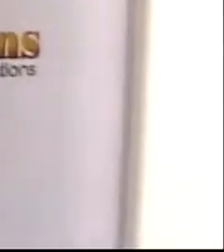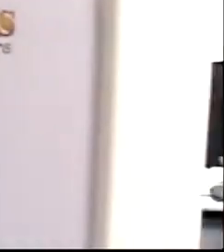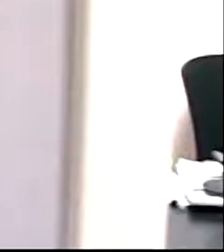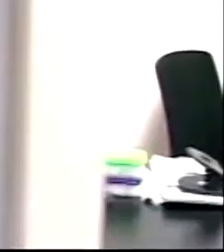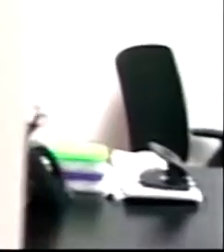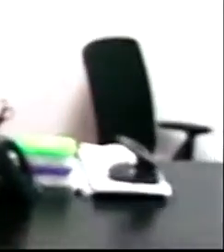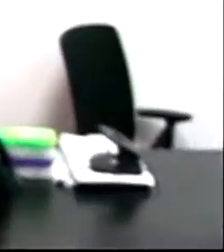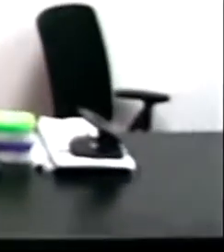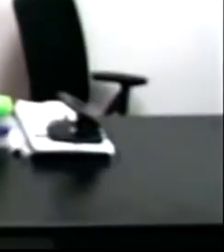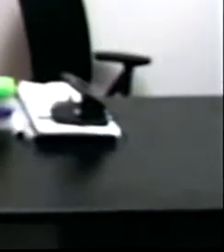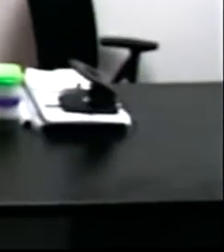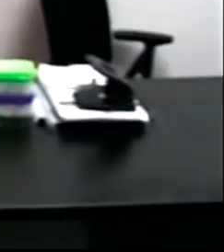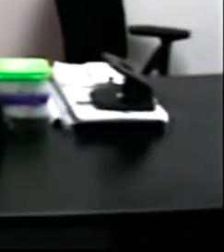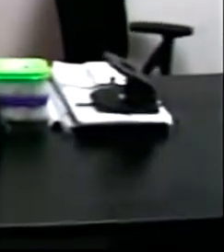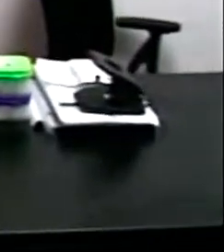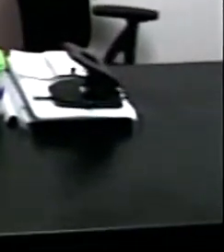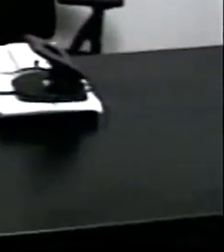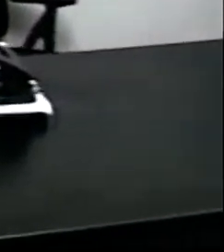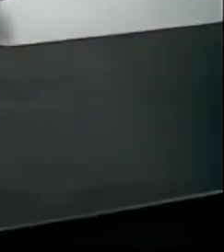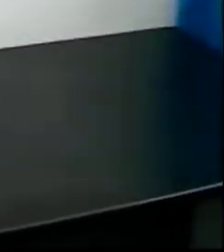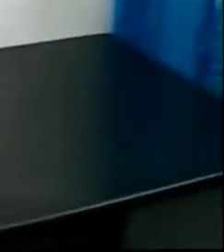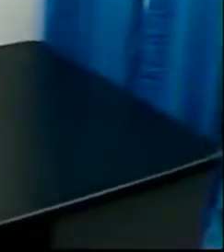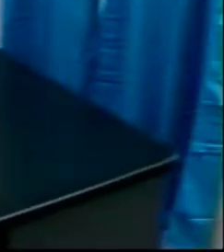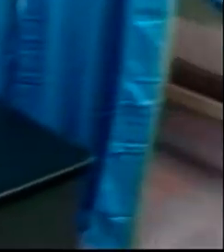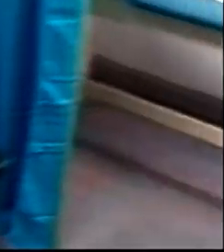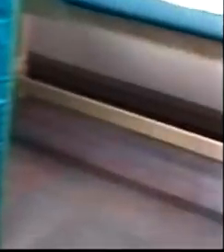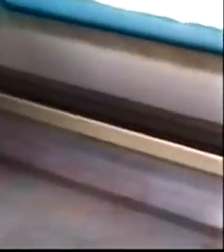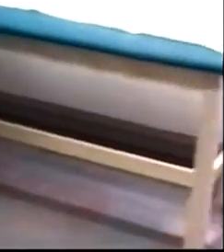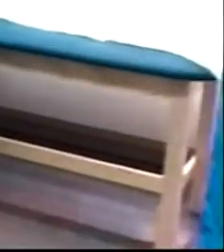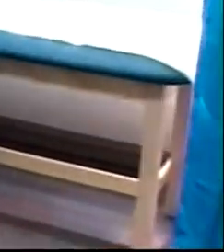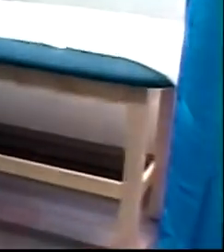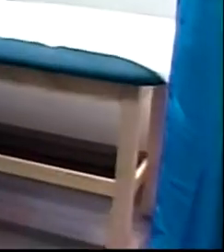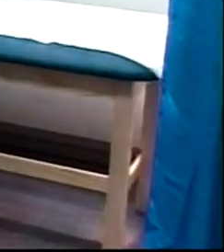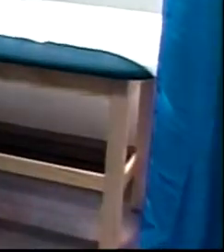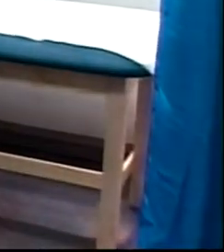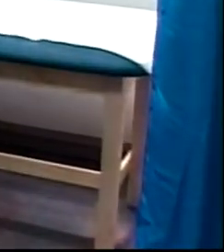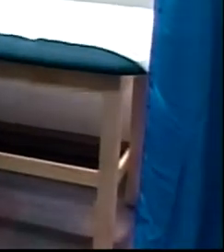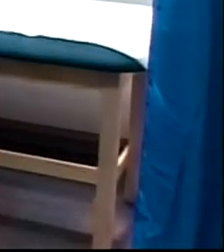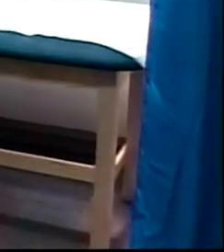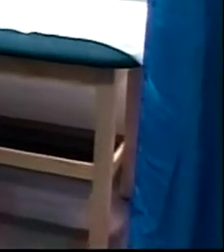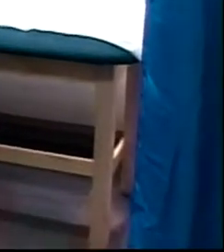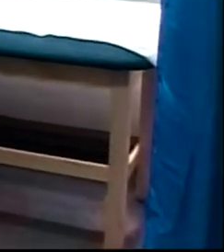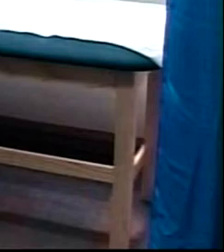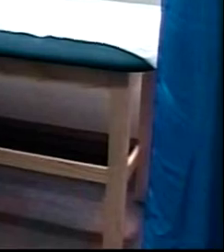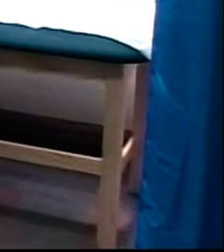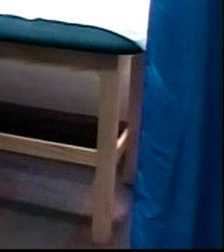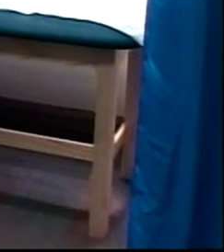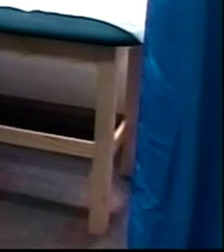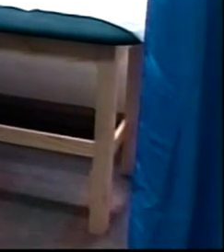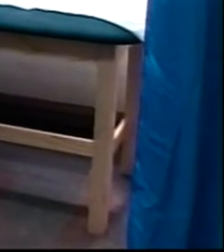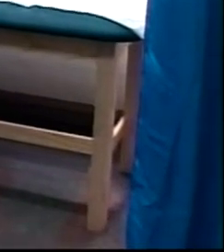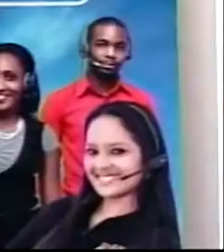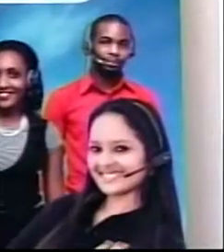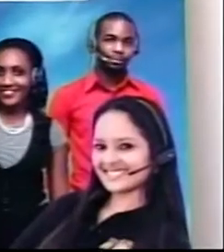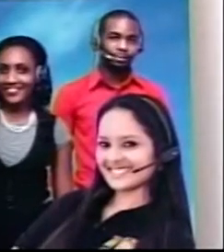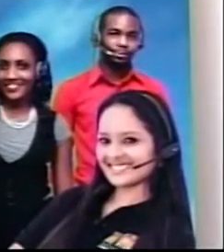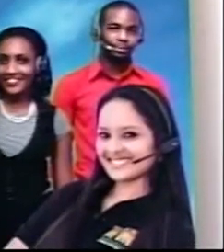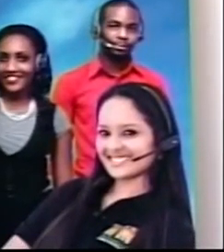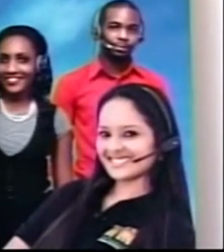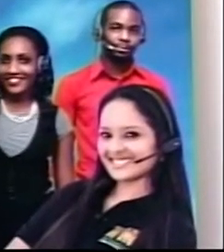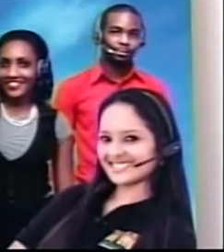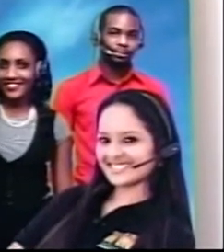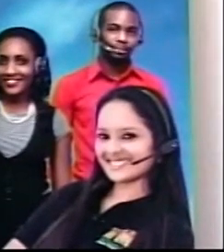this is part of its Barbados Health Initiative, which was launched at Building Number 2 at the Harbour Industrial Park. The offshore firm,